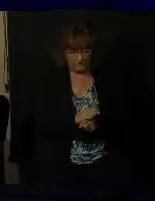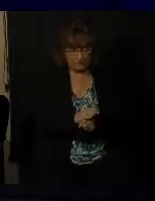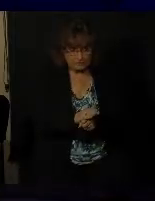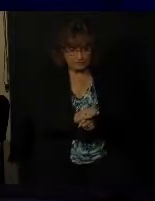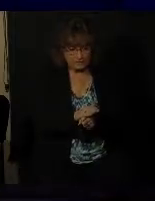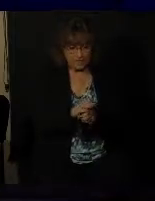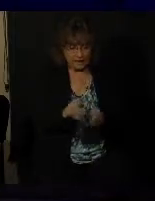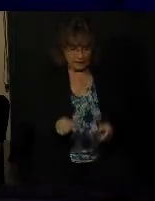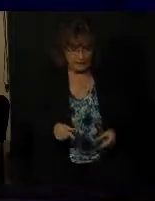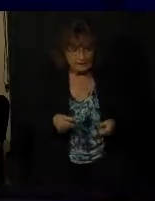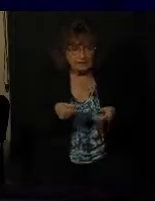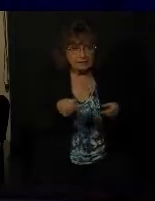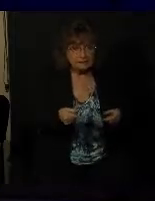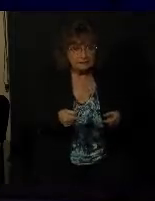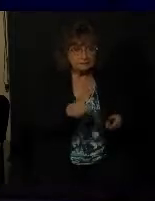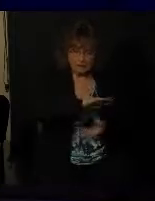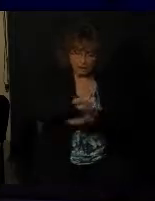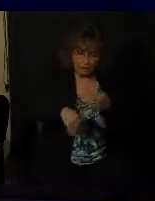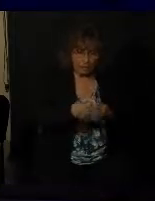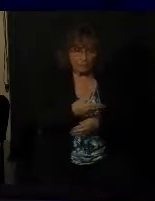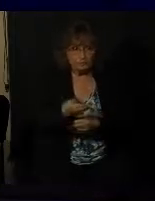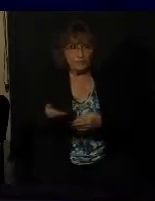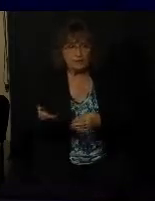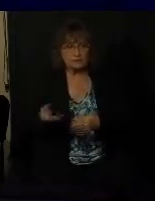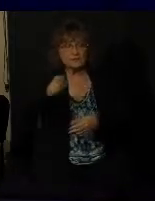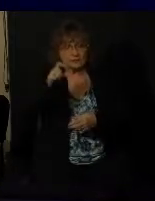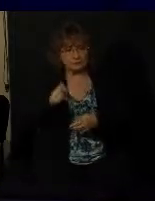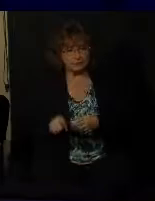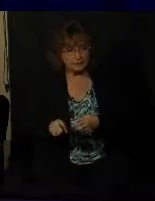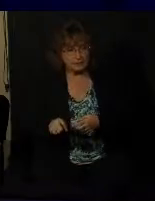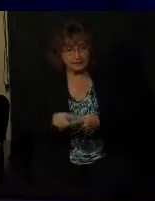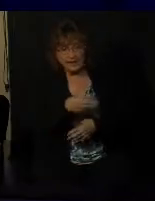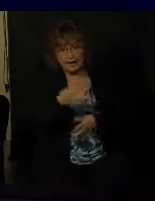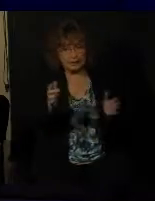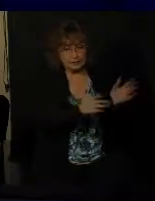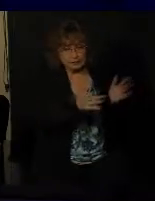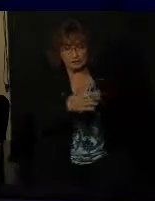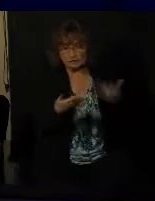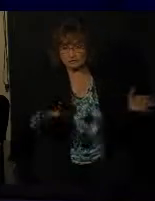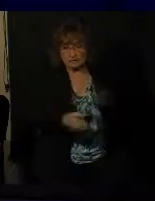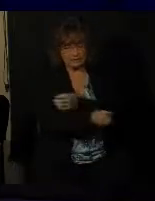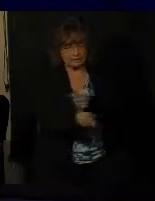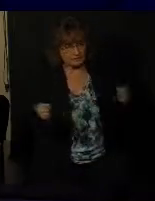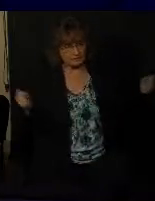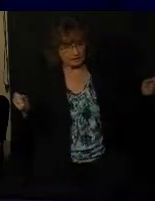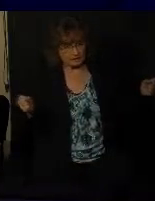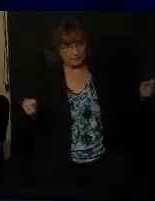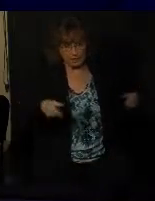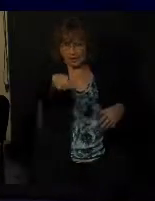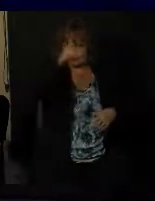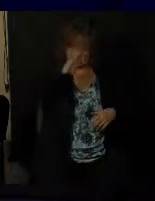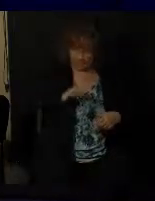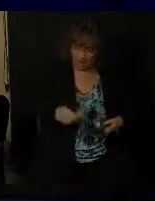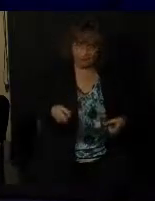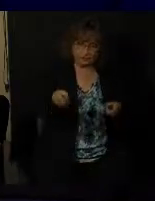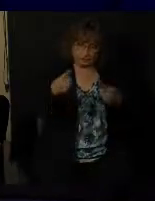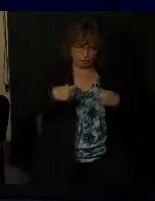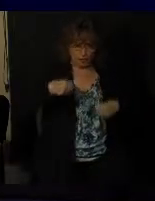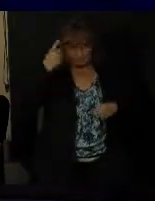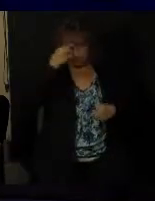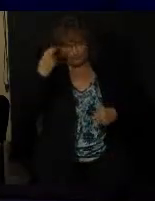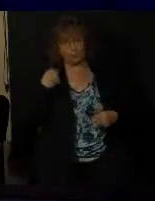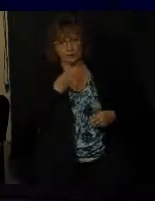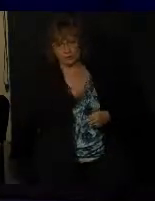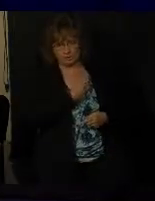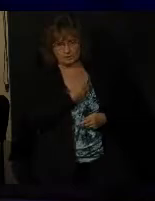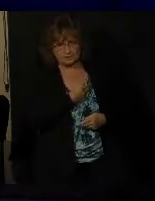and Jesus saves. God comes after us, not the other way around. Listen, Brett did not